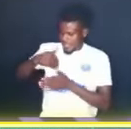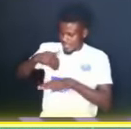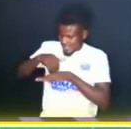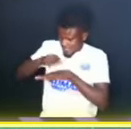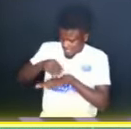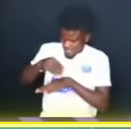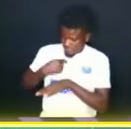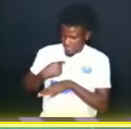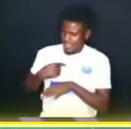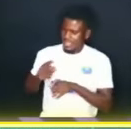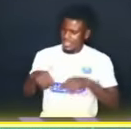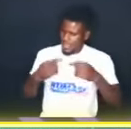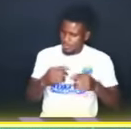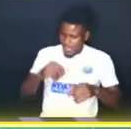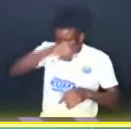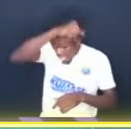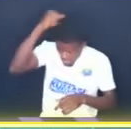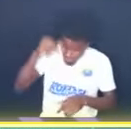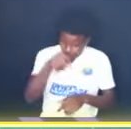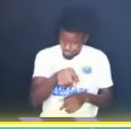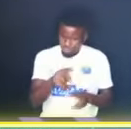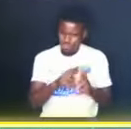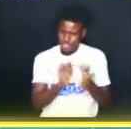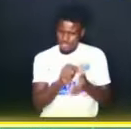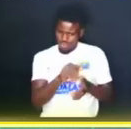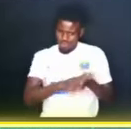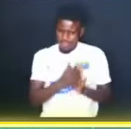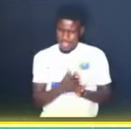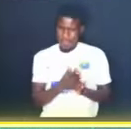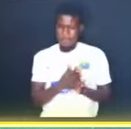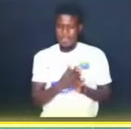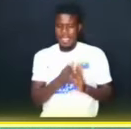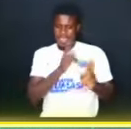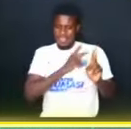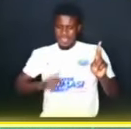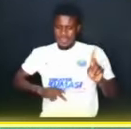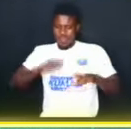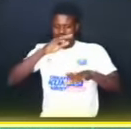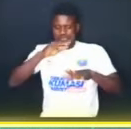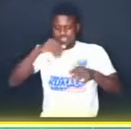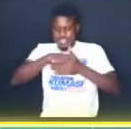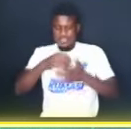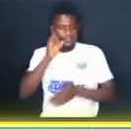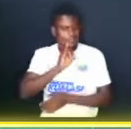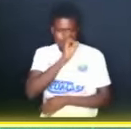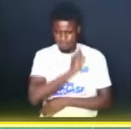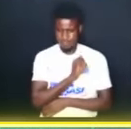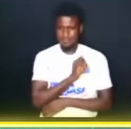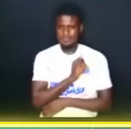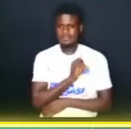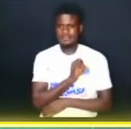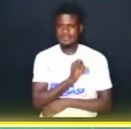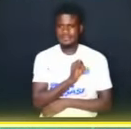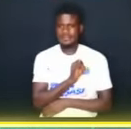Israel. So listen now to the message from the Lord. Now Samuel catches Saul and said, "Me neura de suma me se memra mesra wongo